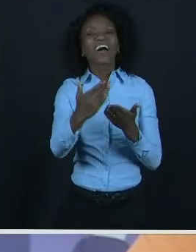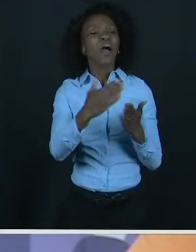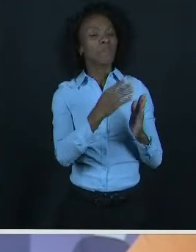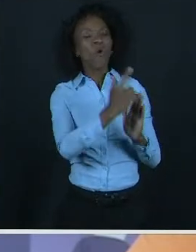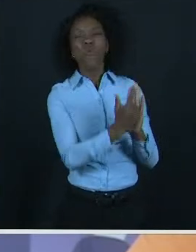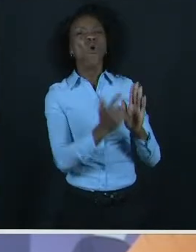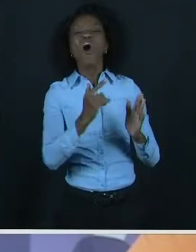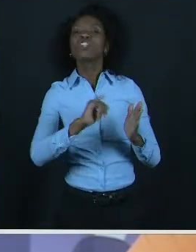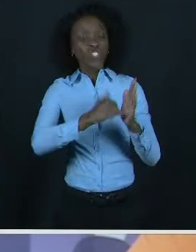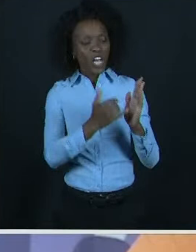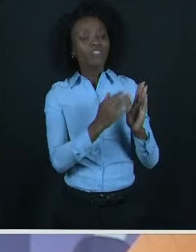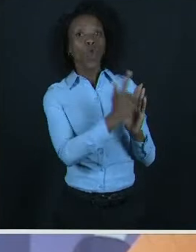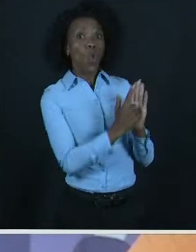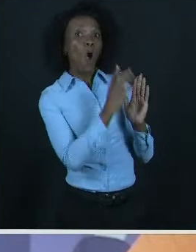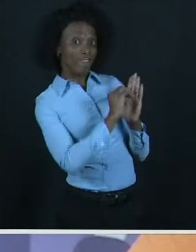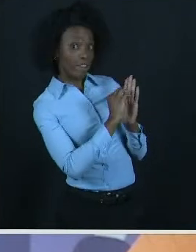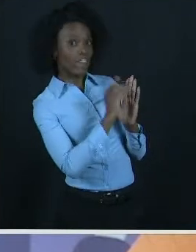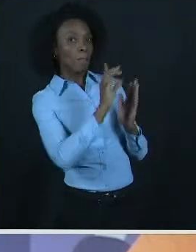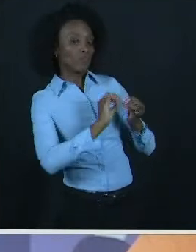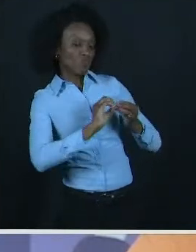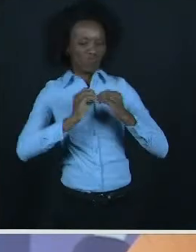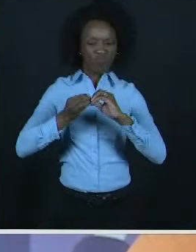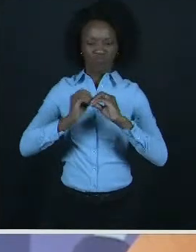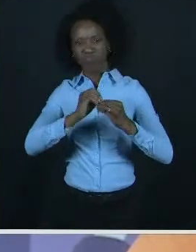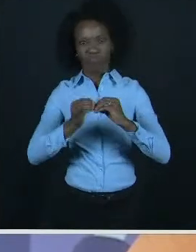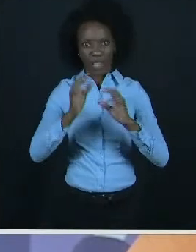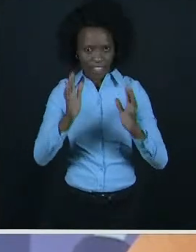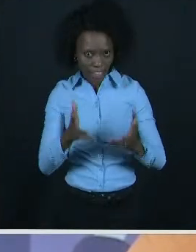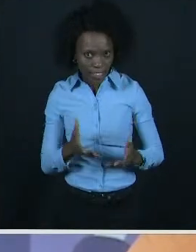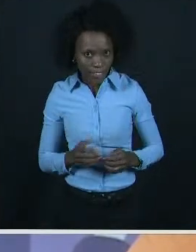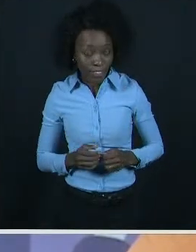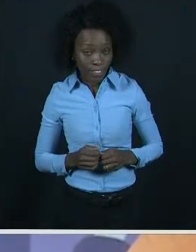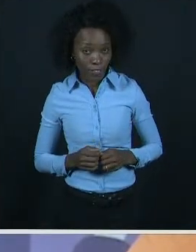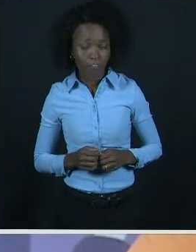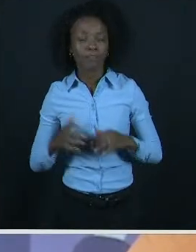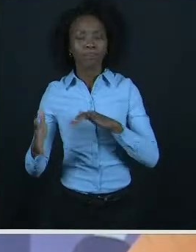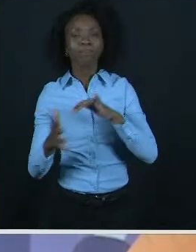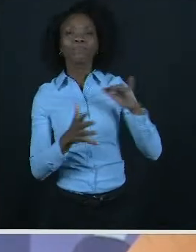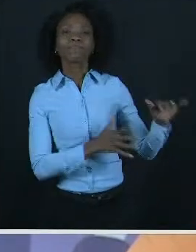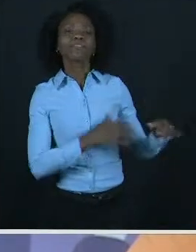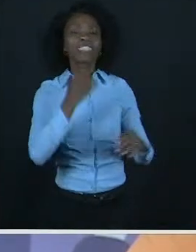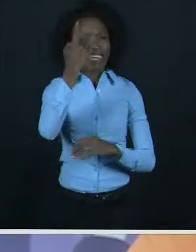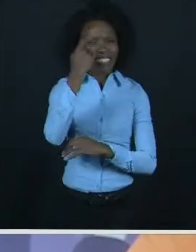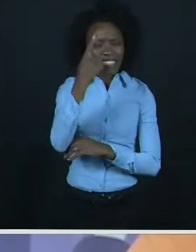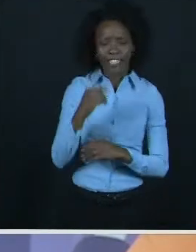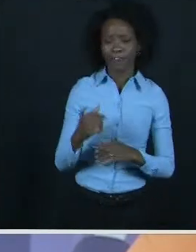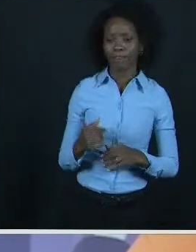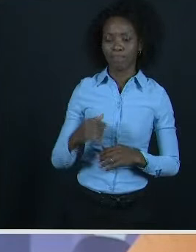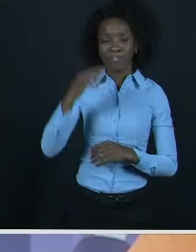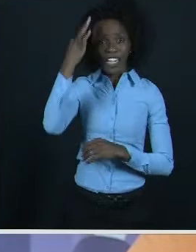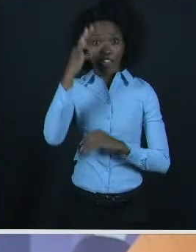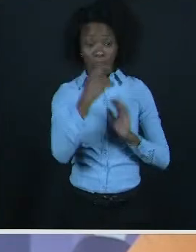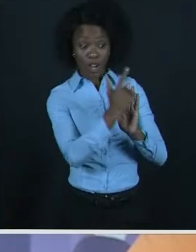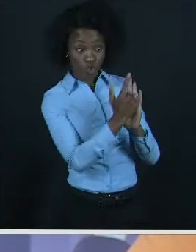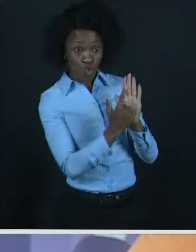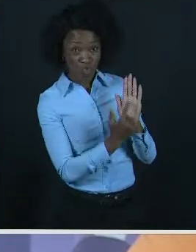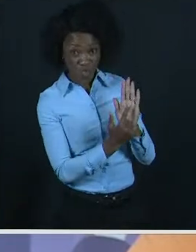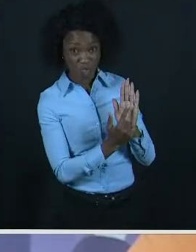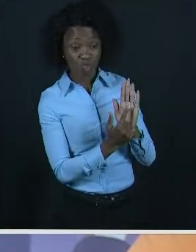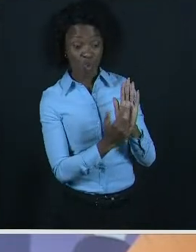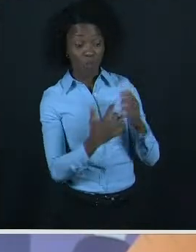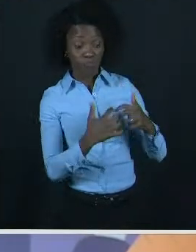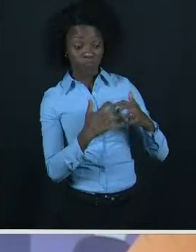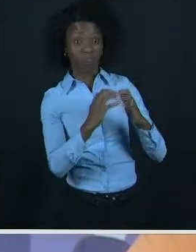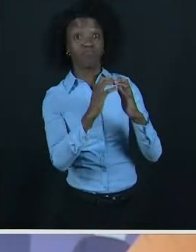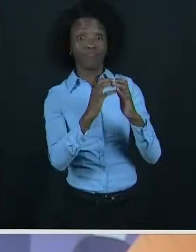amendments to some of the existing laws. Now, in government, a law, for instance, takes up to 3